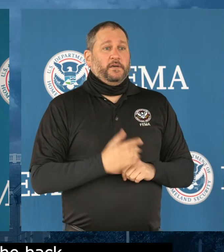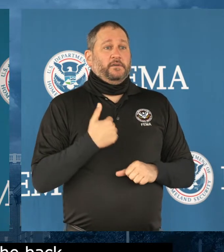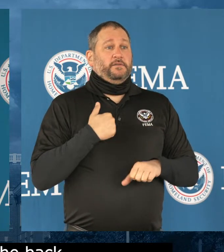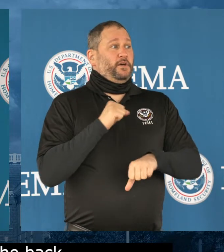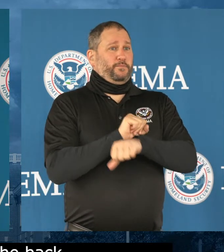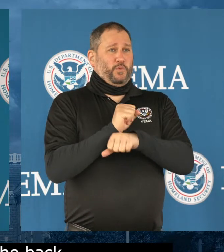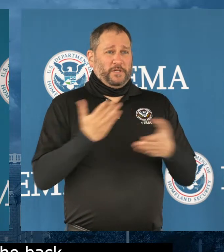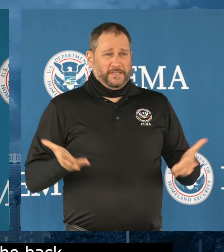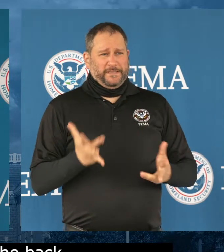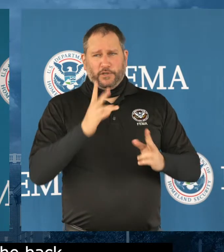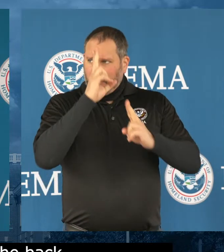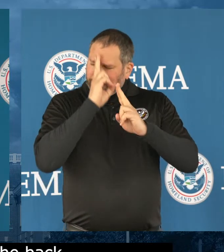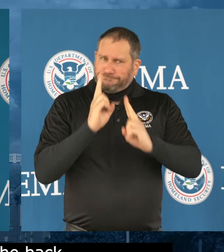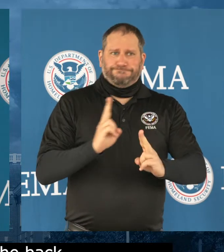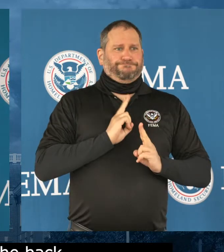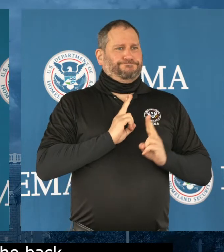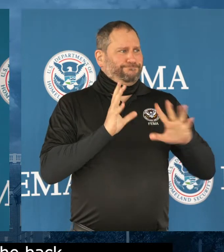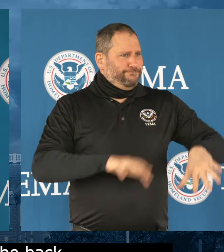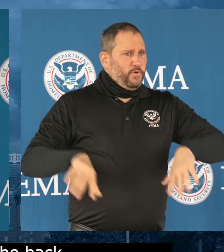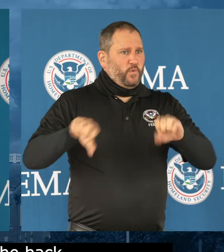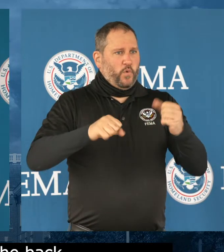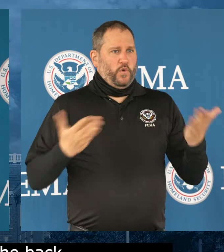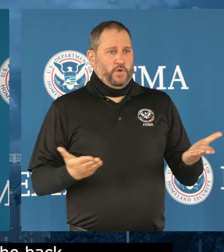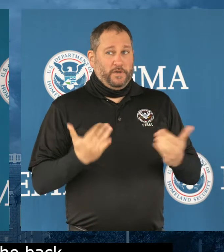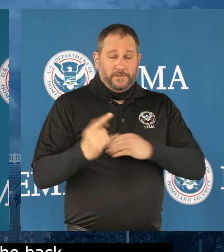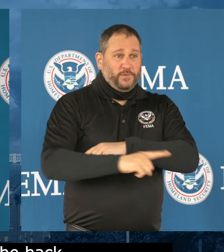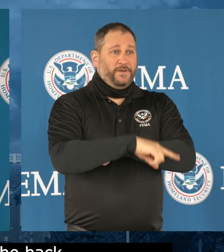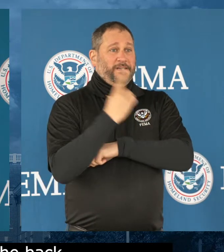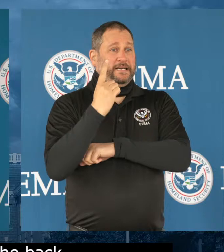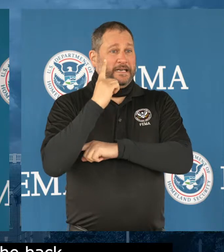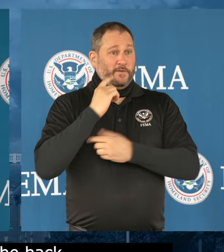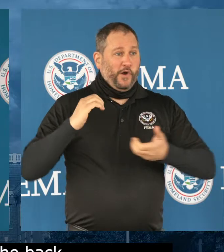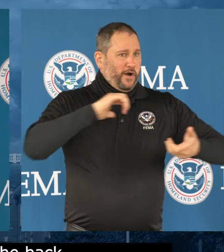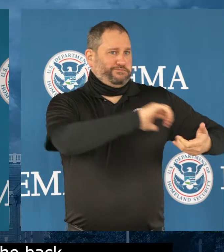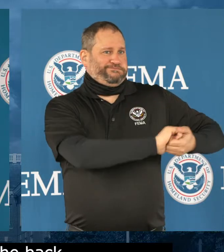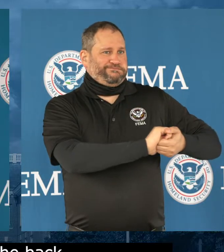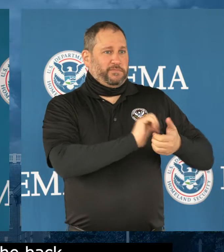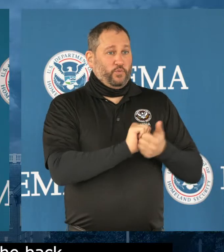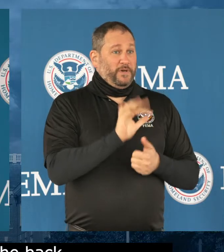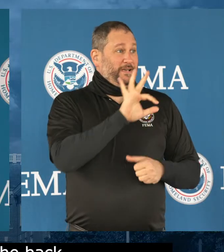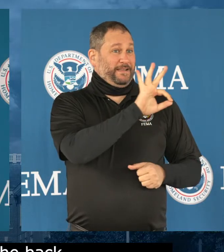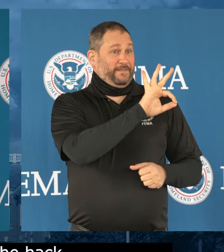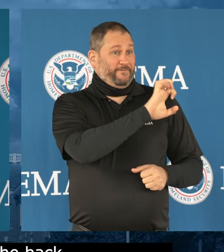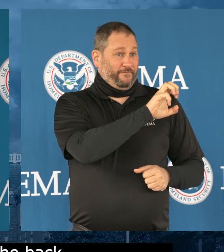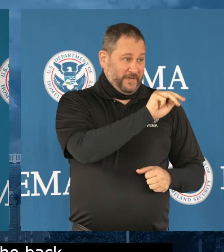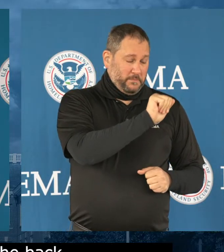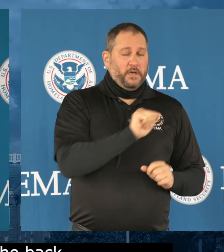to host all of you here today, as well as our partners with FEMA and DEMA.